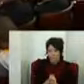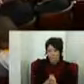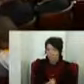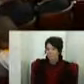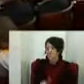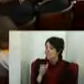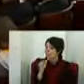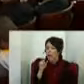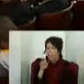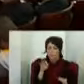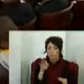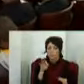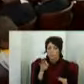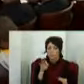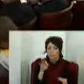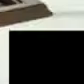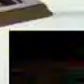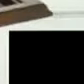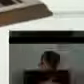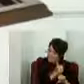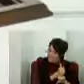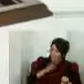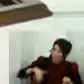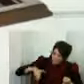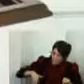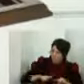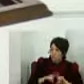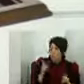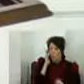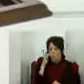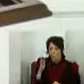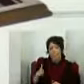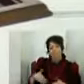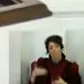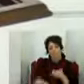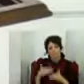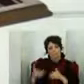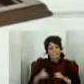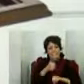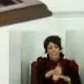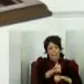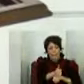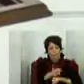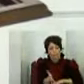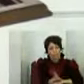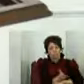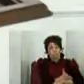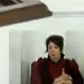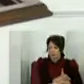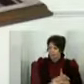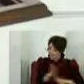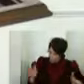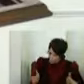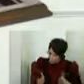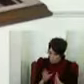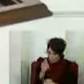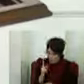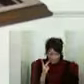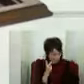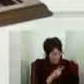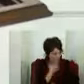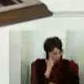It's not in its permanent configuration, but will be very quickly in the new year. But we want to encourage you to come back on Christmas Eve,